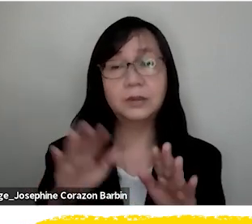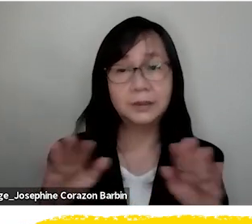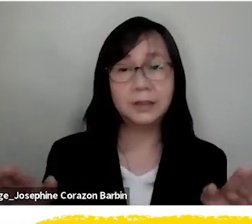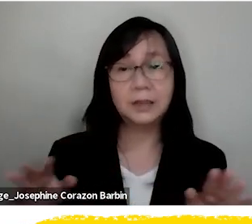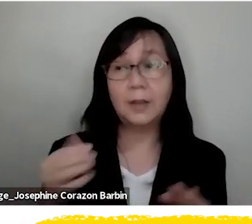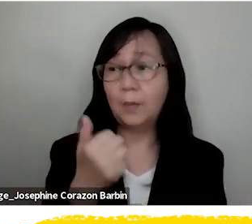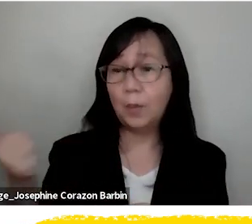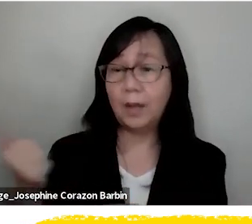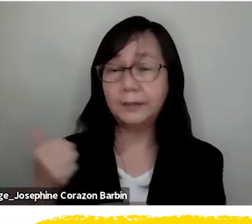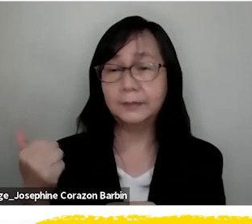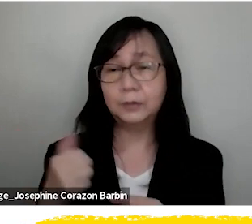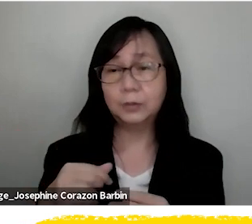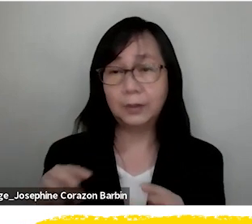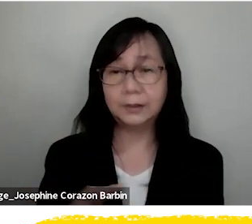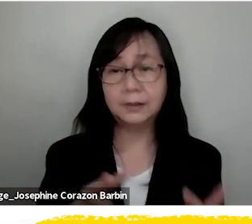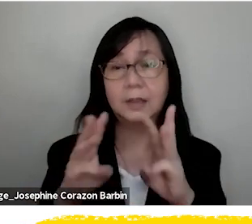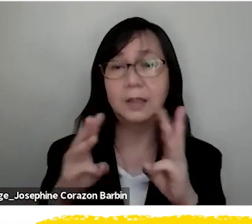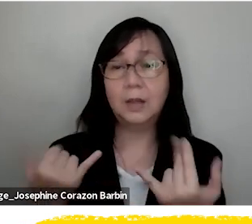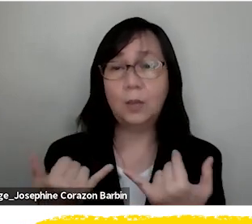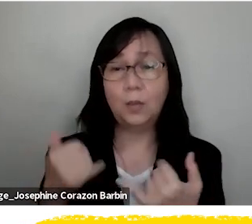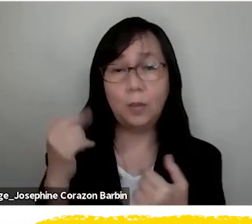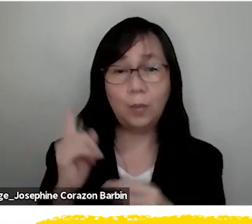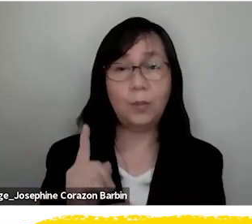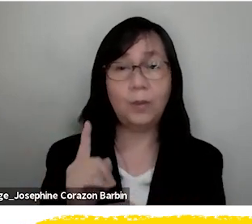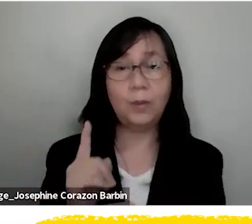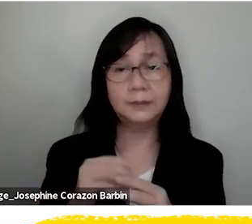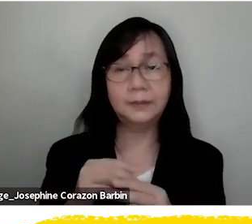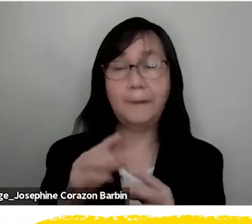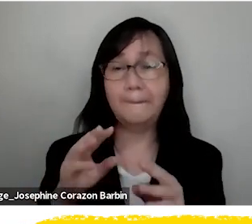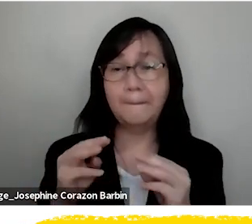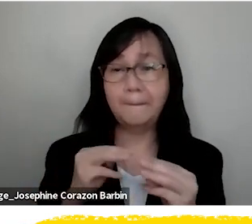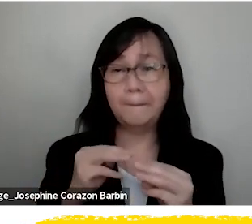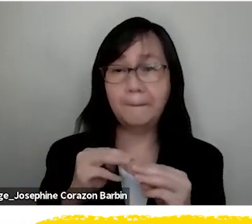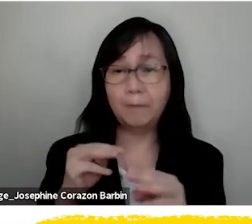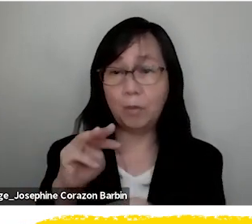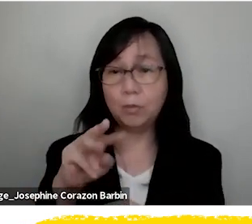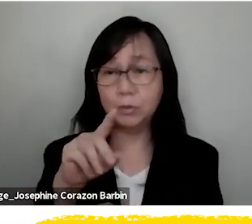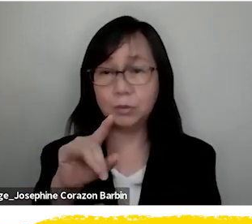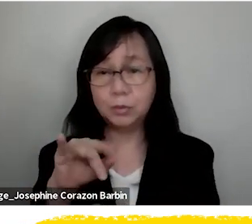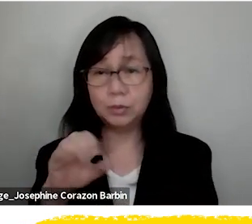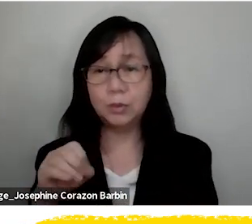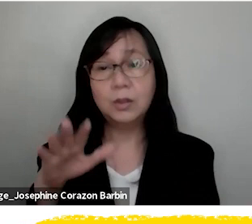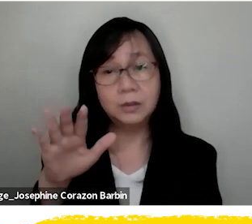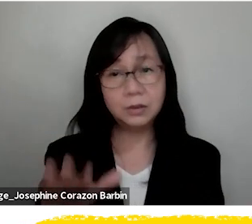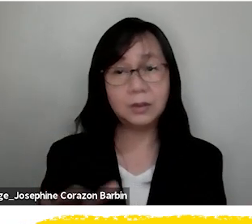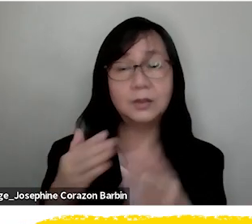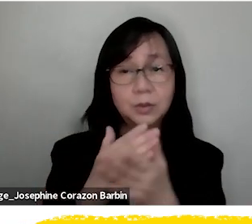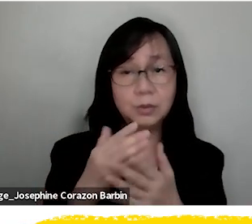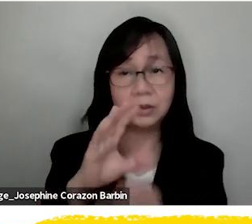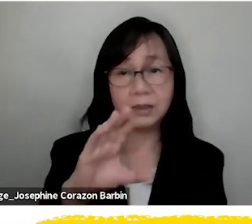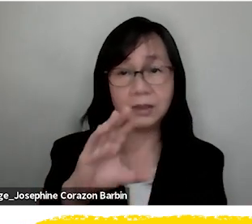And one module that is coming up is a module on child rights, on child human rights